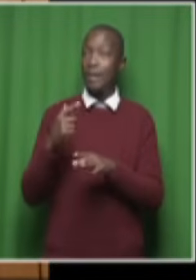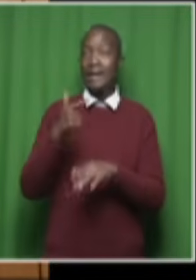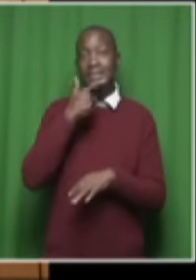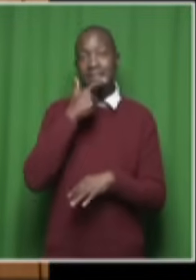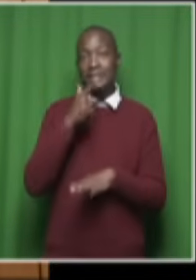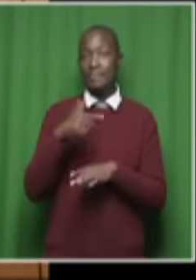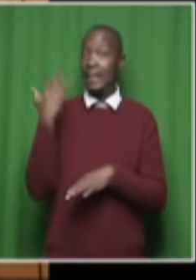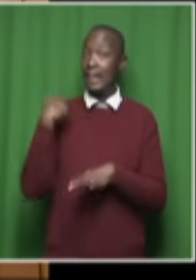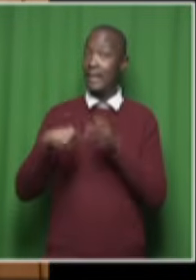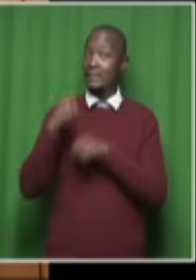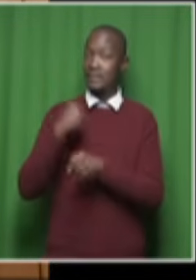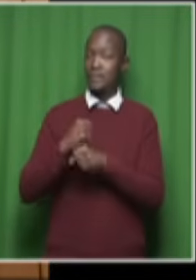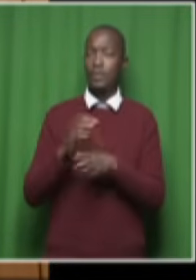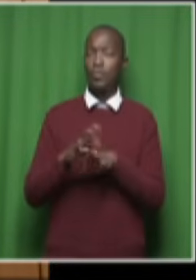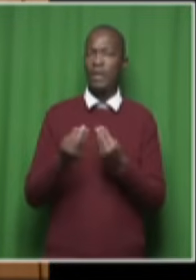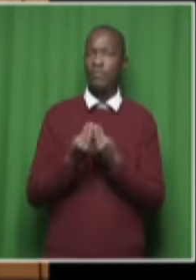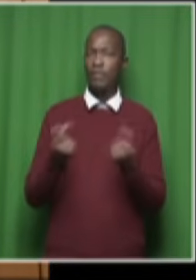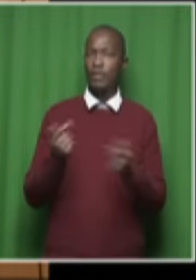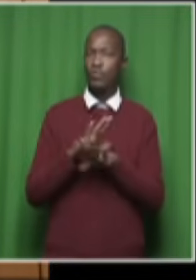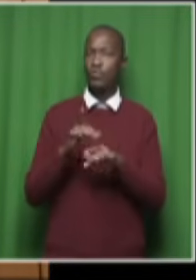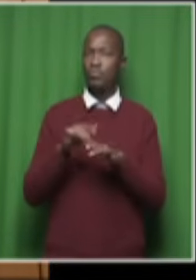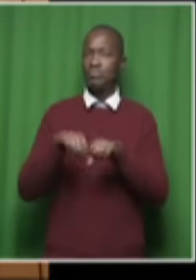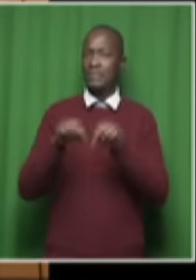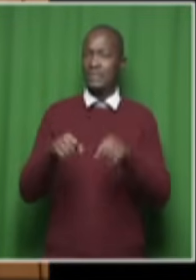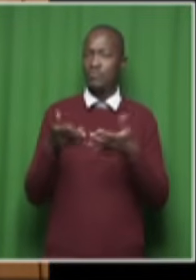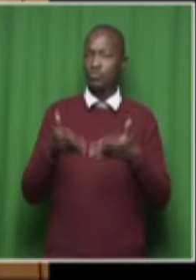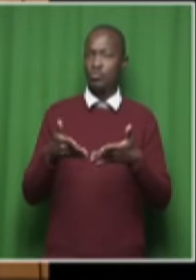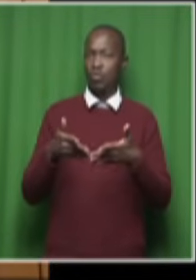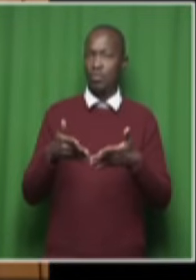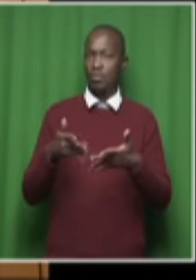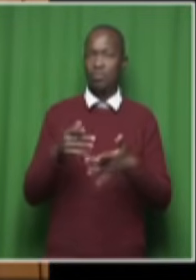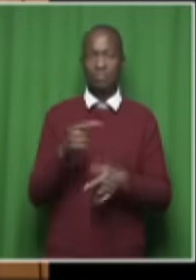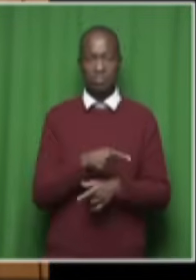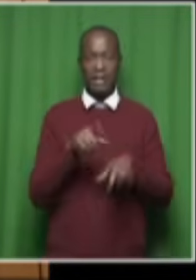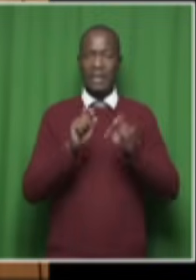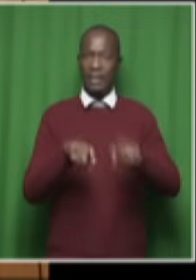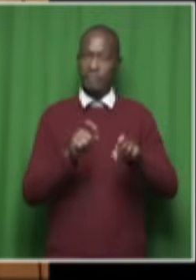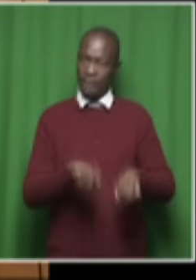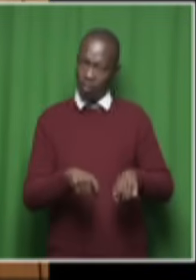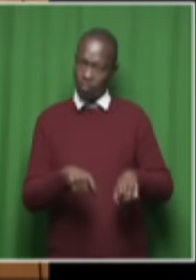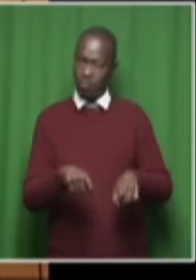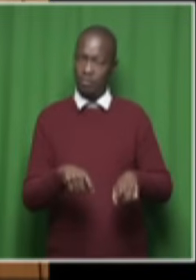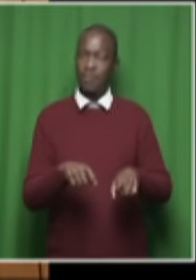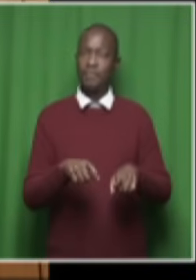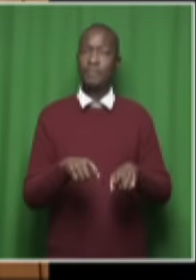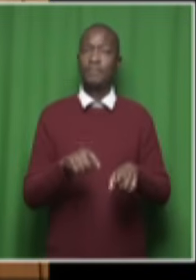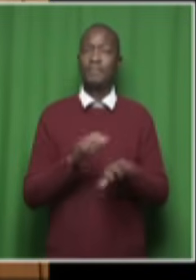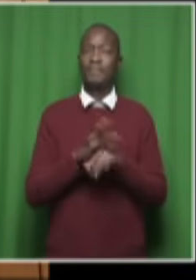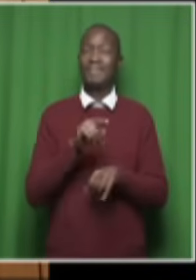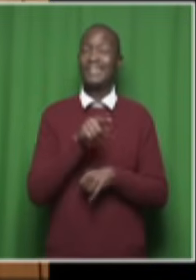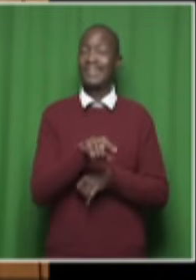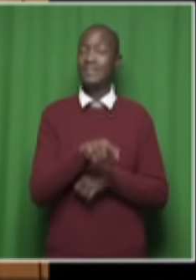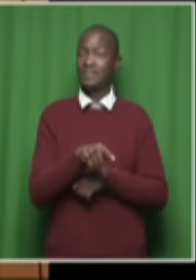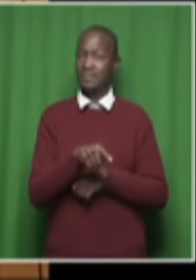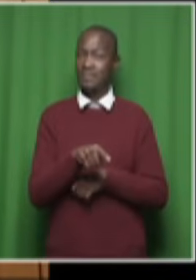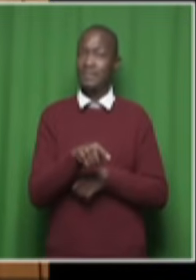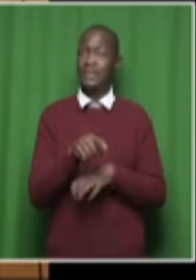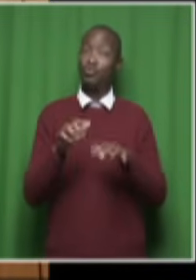had a few of these systems over the Cape, and that is one big reason for the above normal rainfall that they've